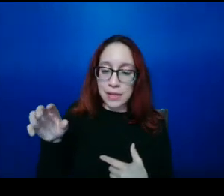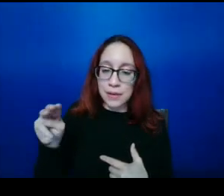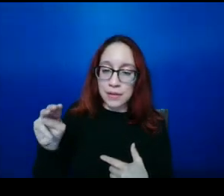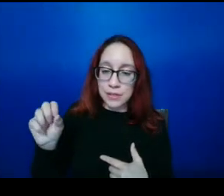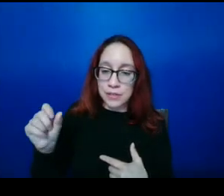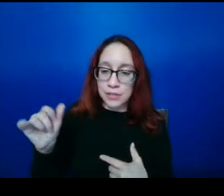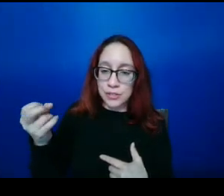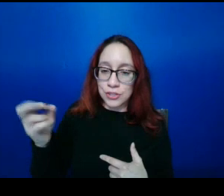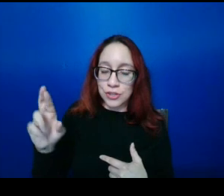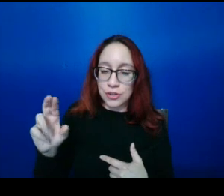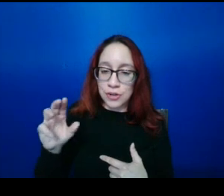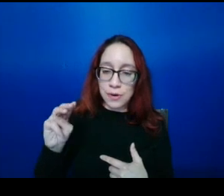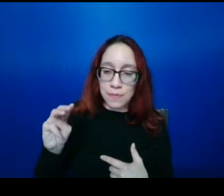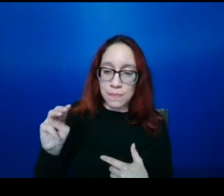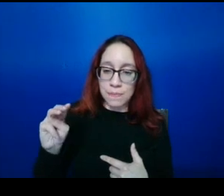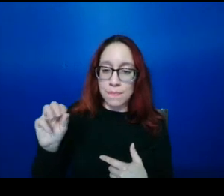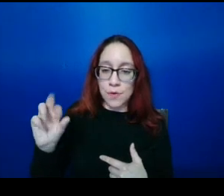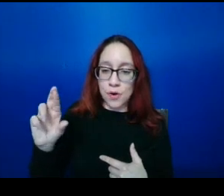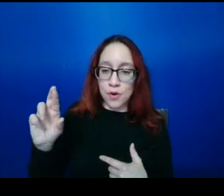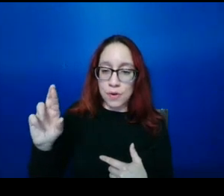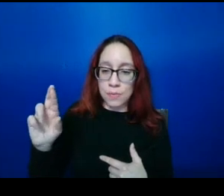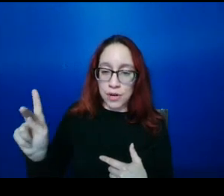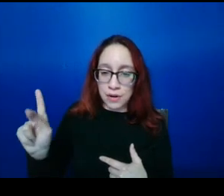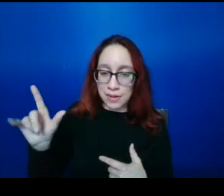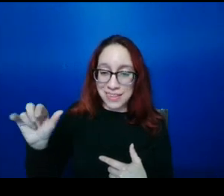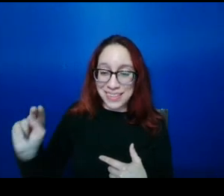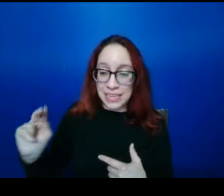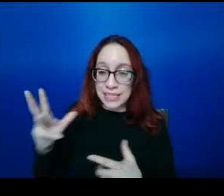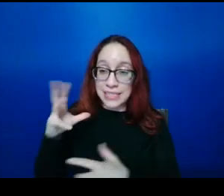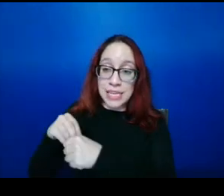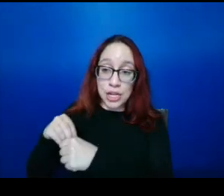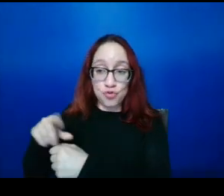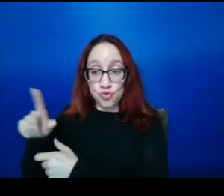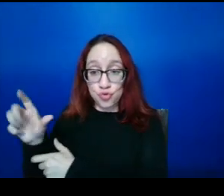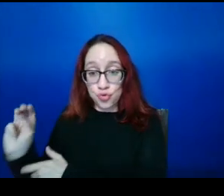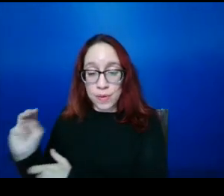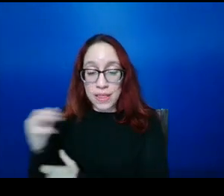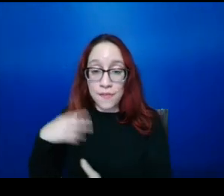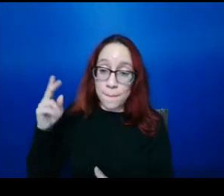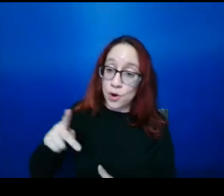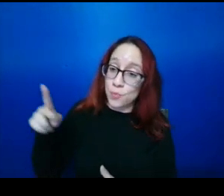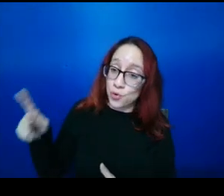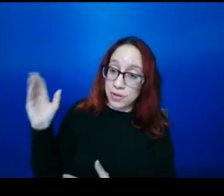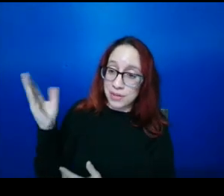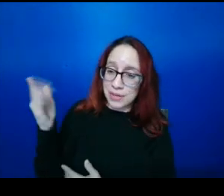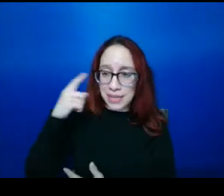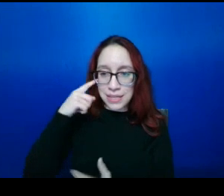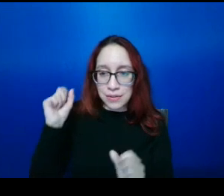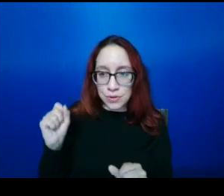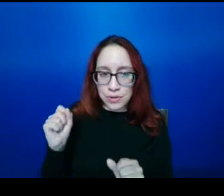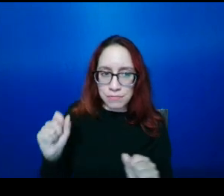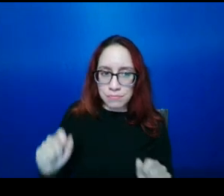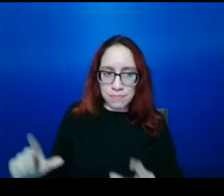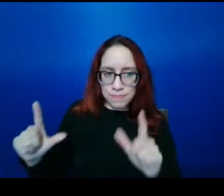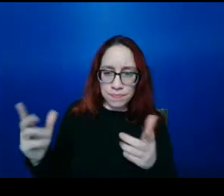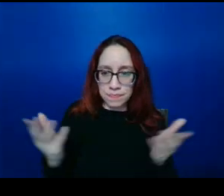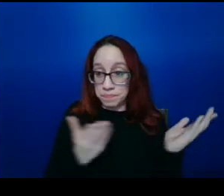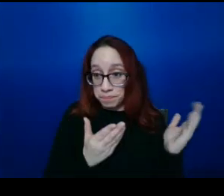Lynn, their counsel, is on Zoom tonight as well. And they have a PowerPoint presentation that I think we can queue up here.